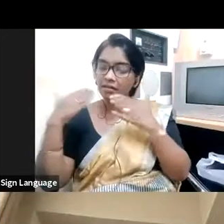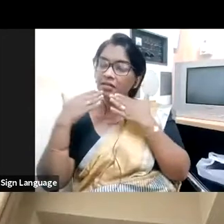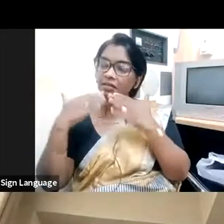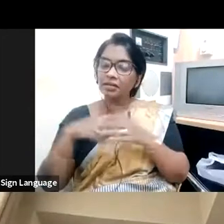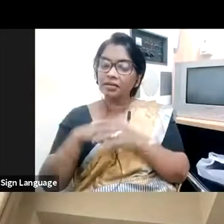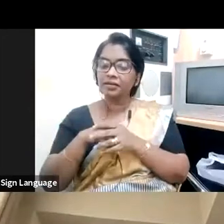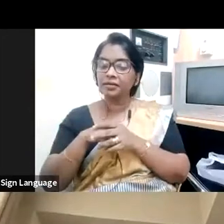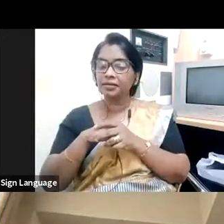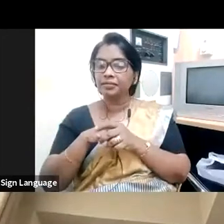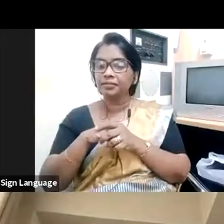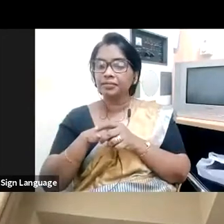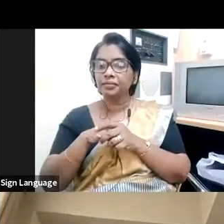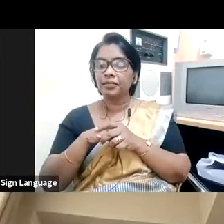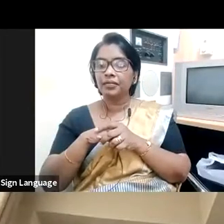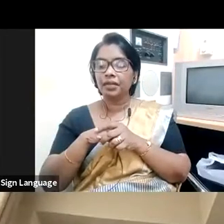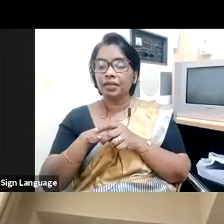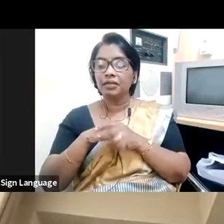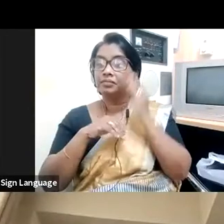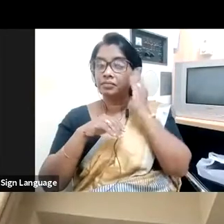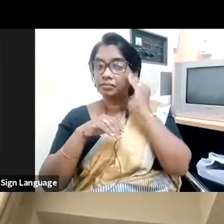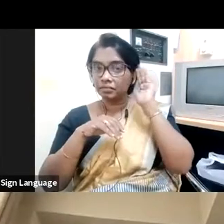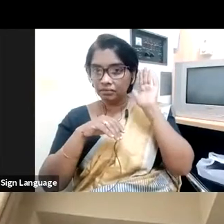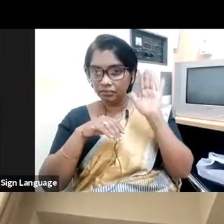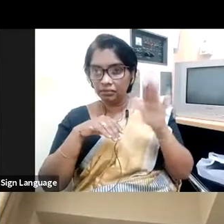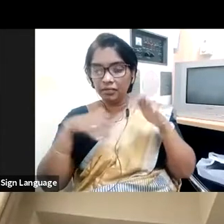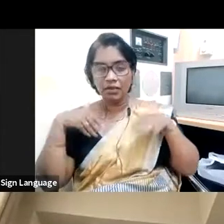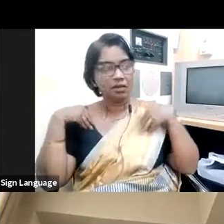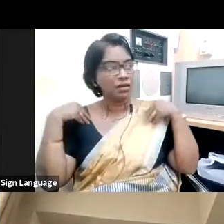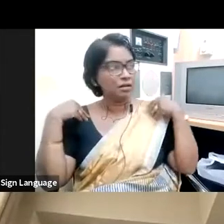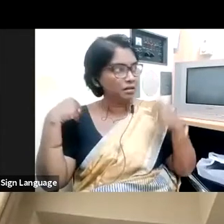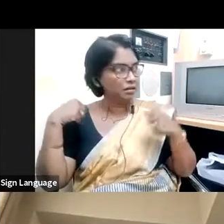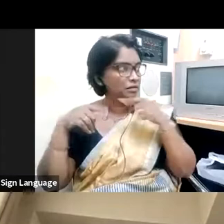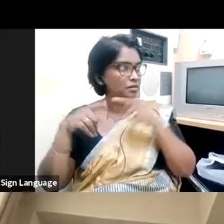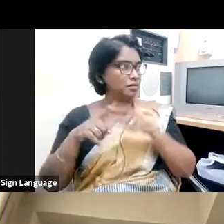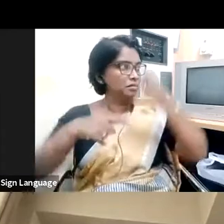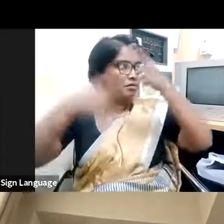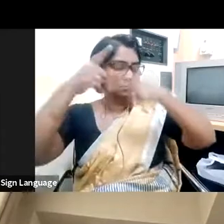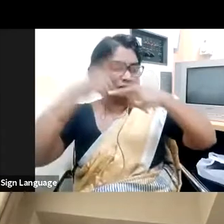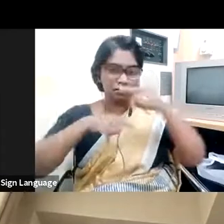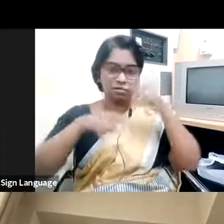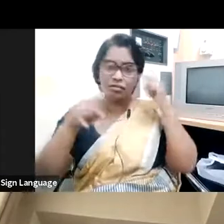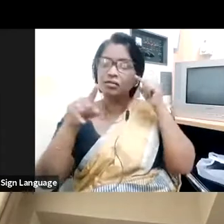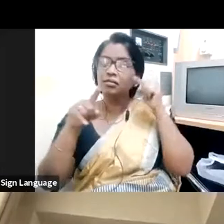and health, innovation is as important as the initiatives we really